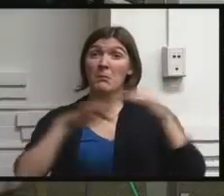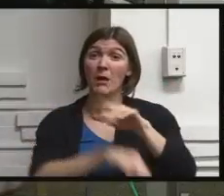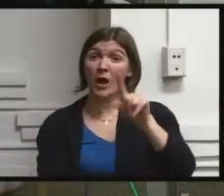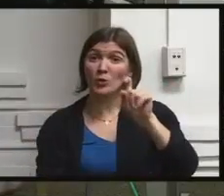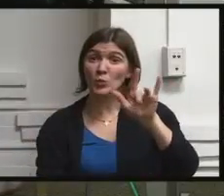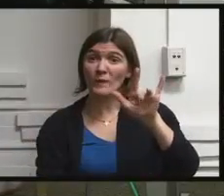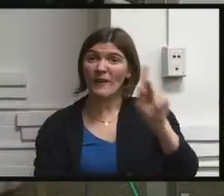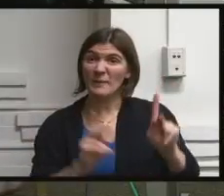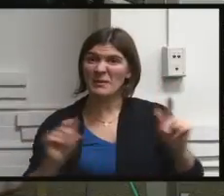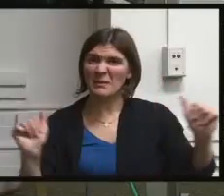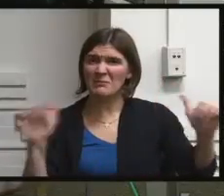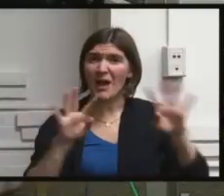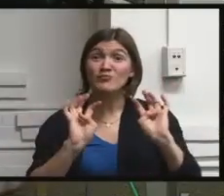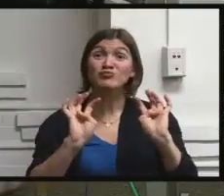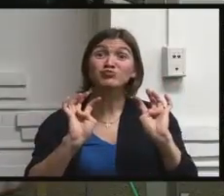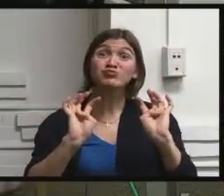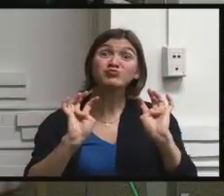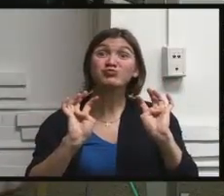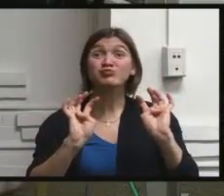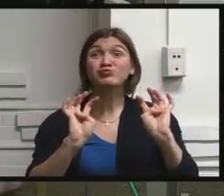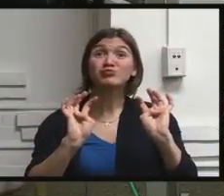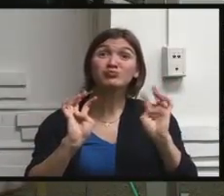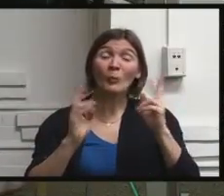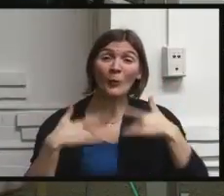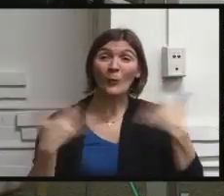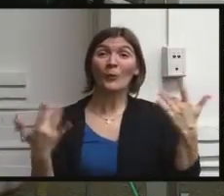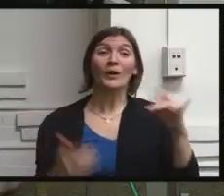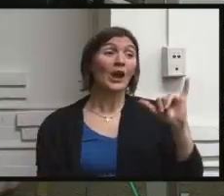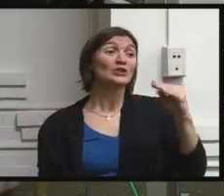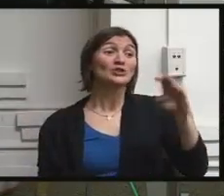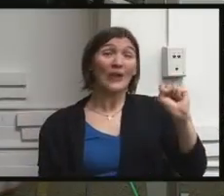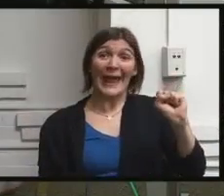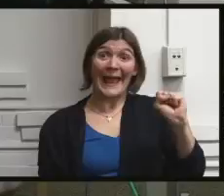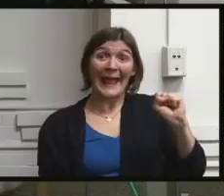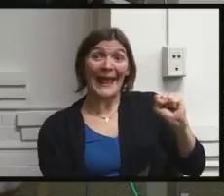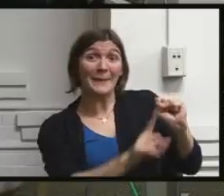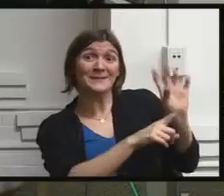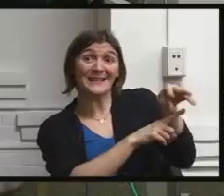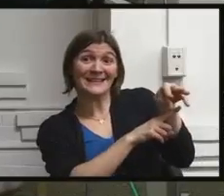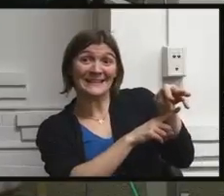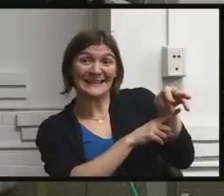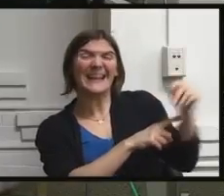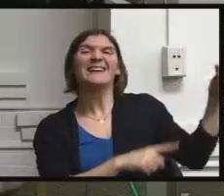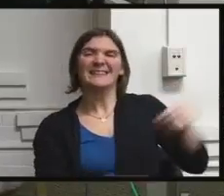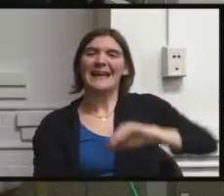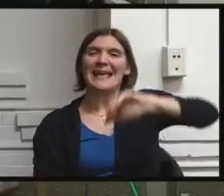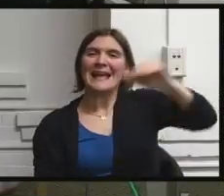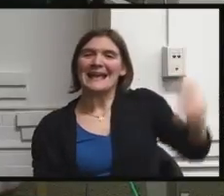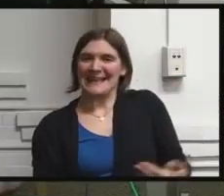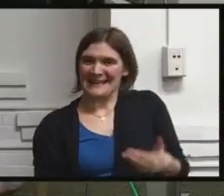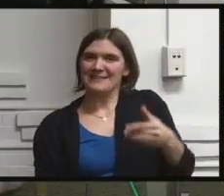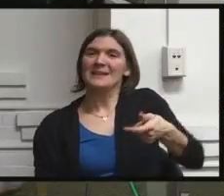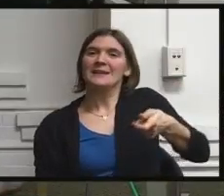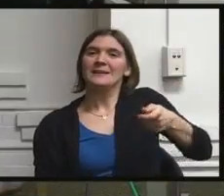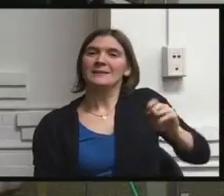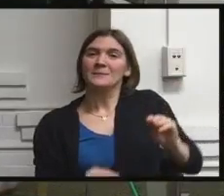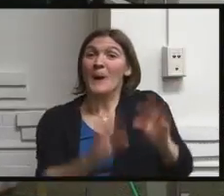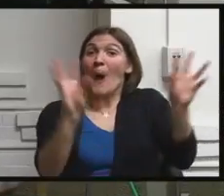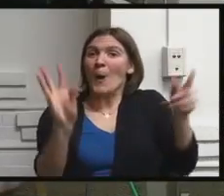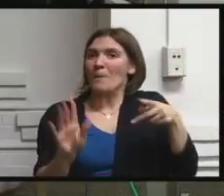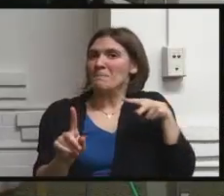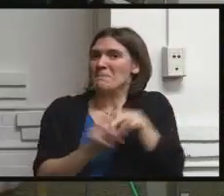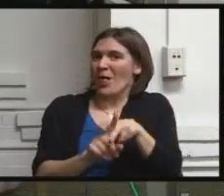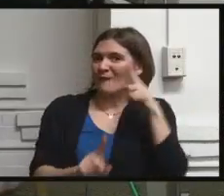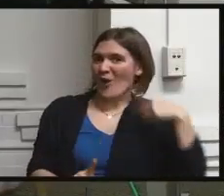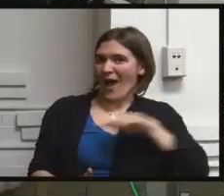attend, and James was our guest tree lighter this year. James has been a seems